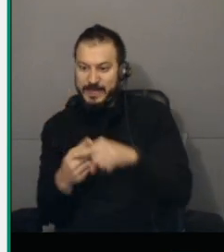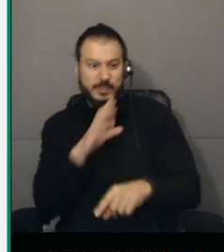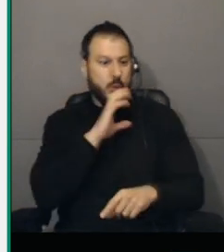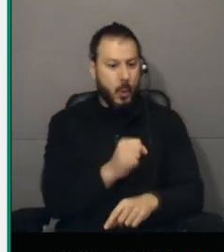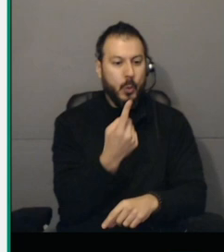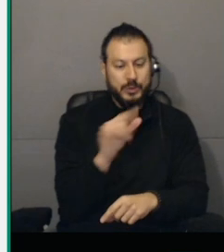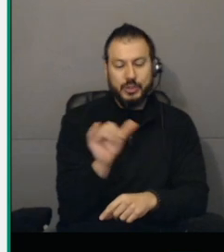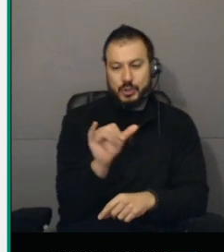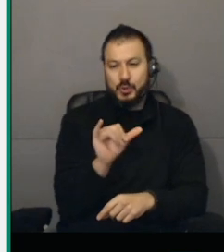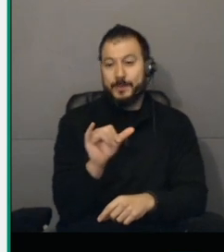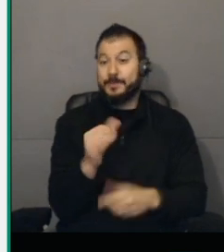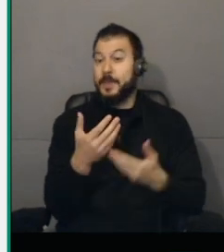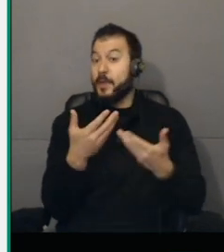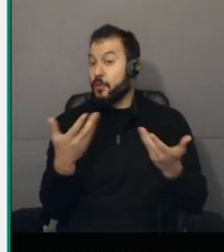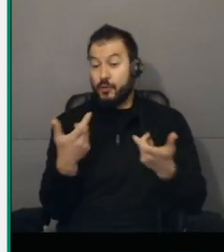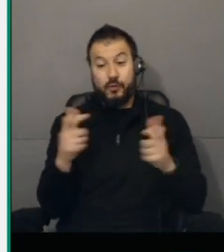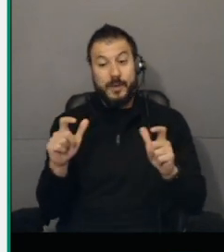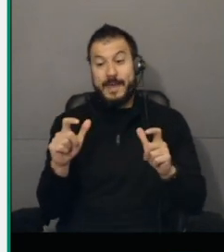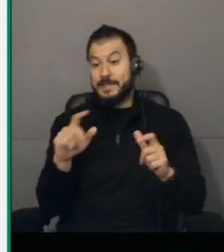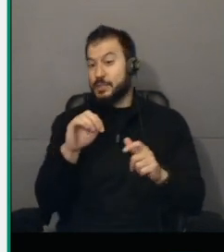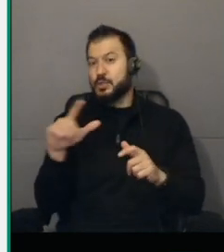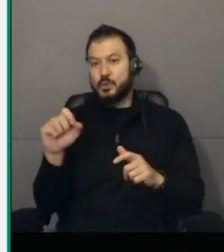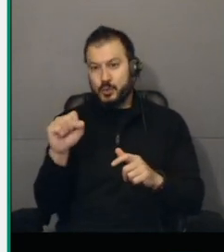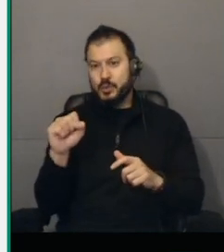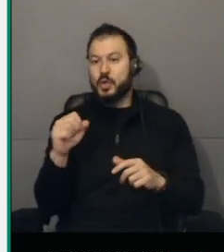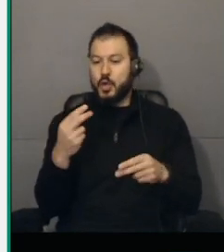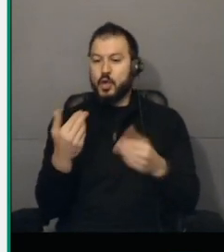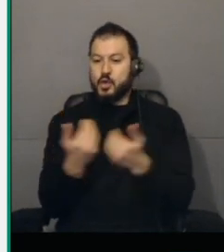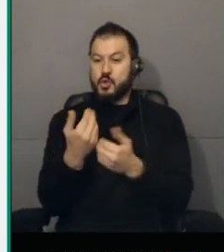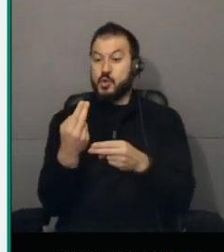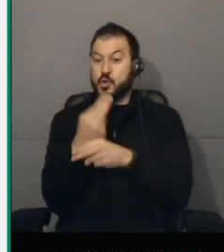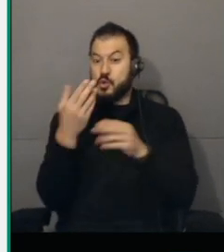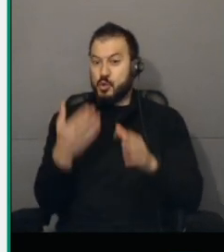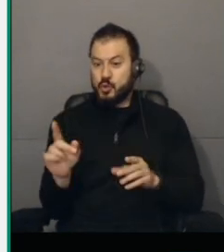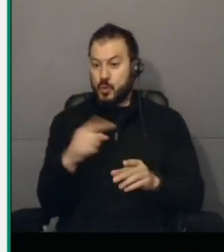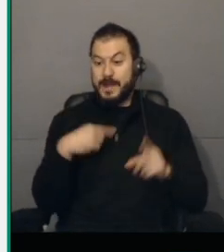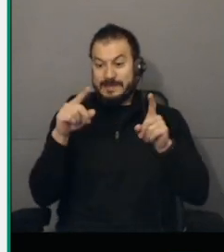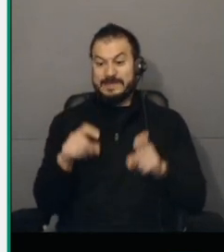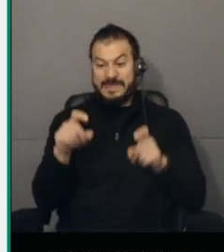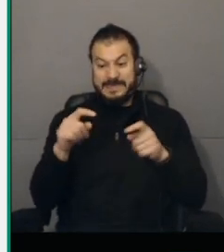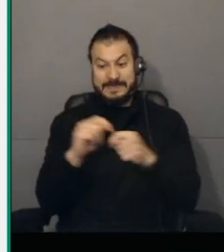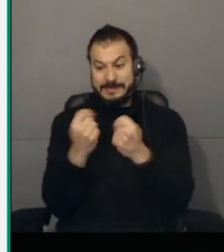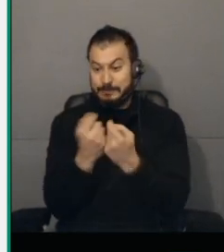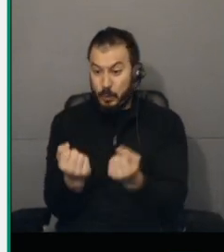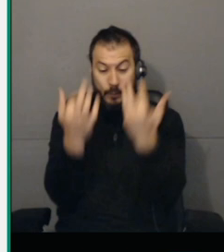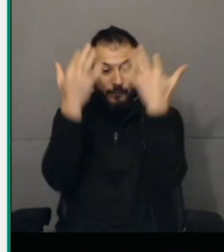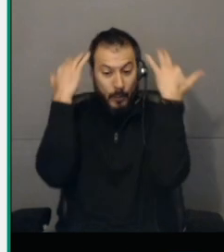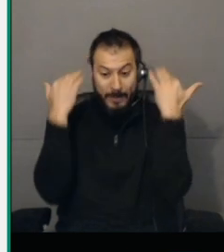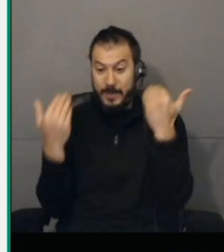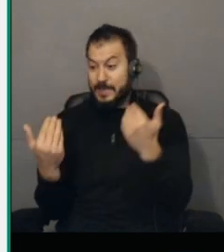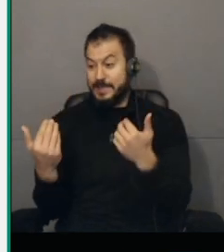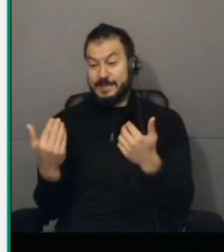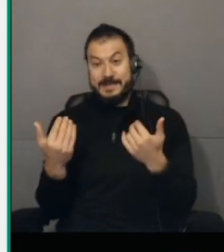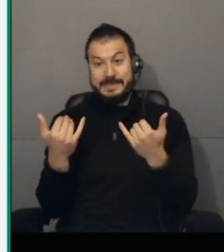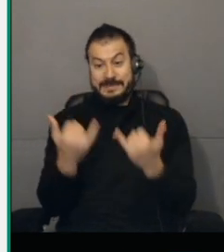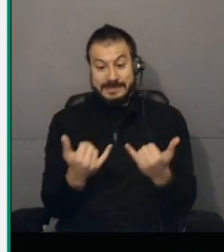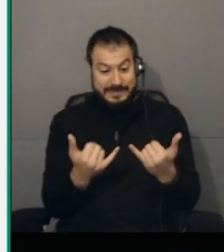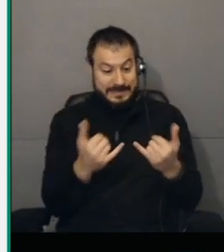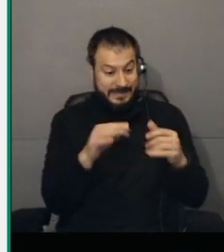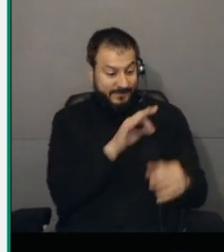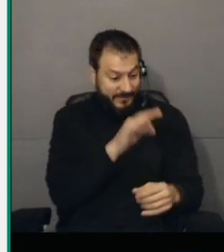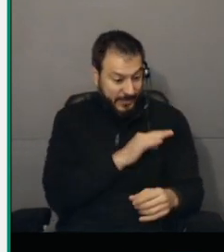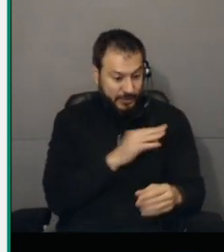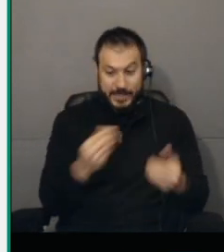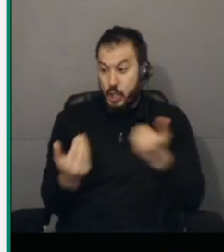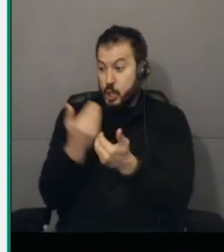Our greatest tool in combating this is found in our users, who, right at the moment where our test teams are overwhelmed by covering both the existing feature set